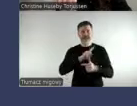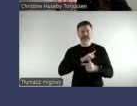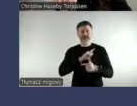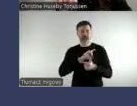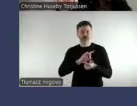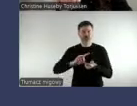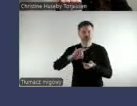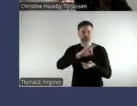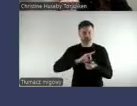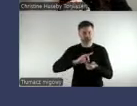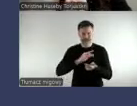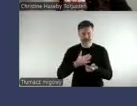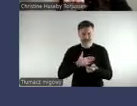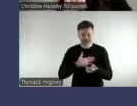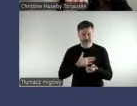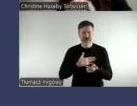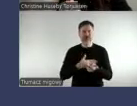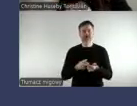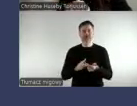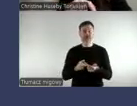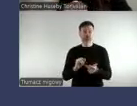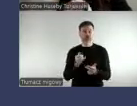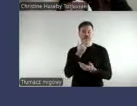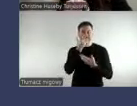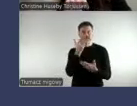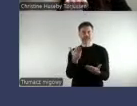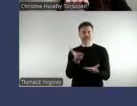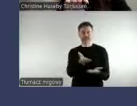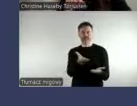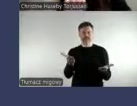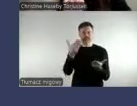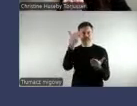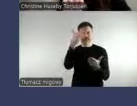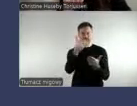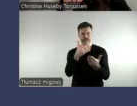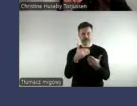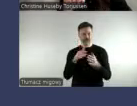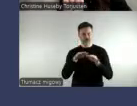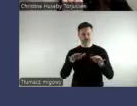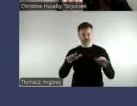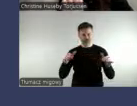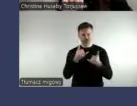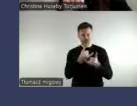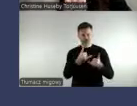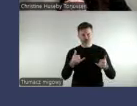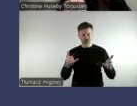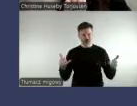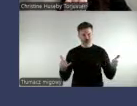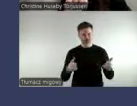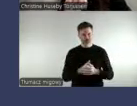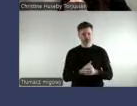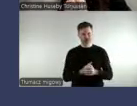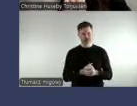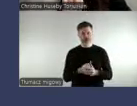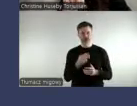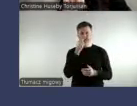regional level. And as you can see, no one has the same geographical borders. So